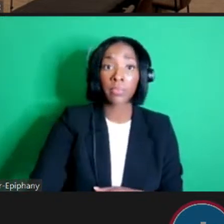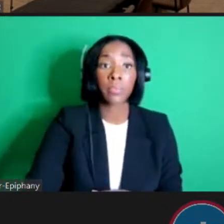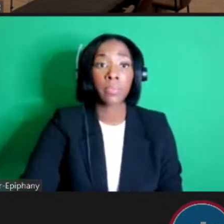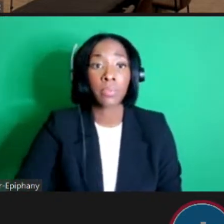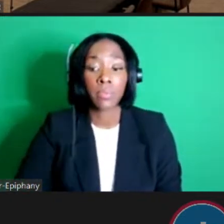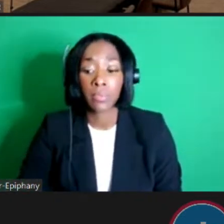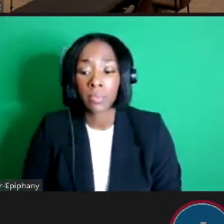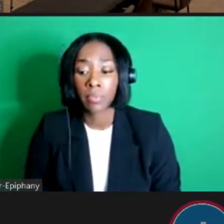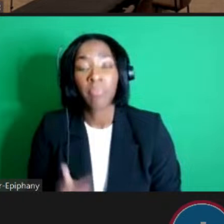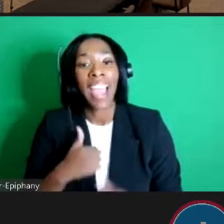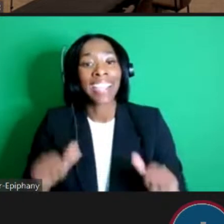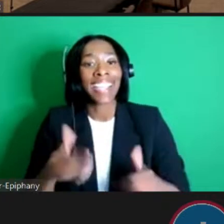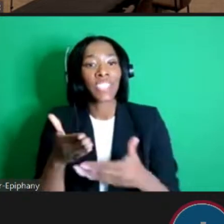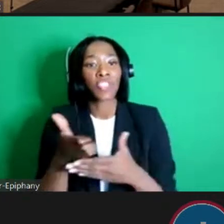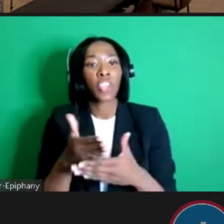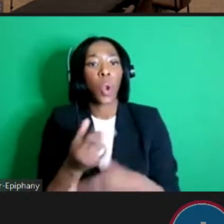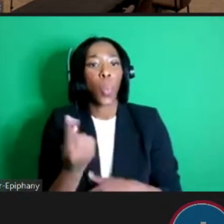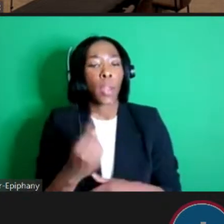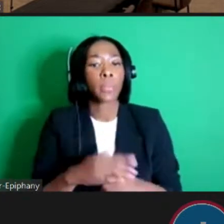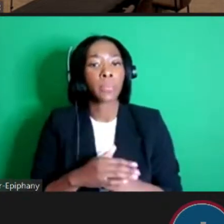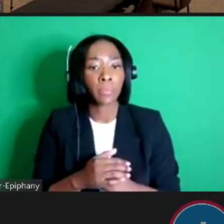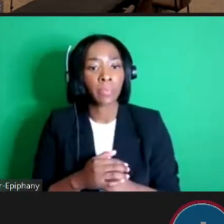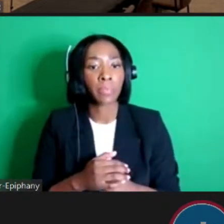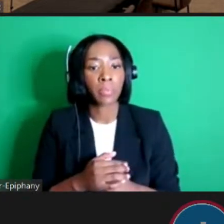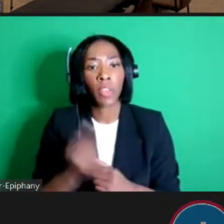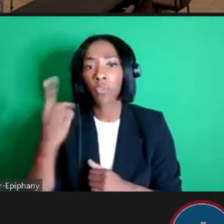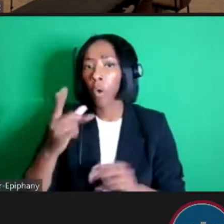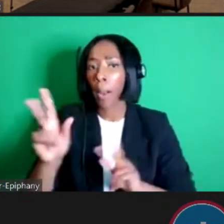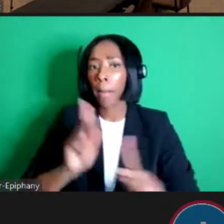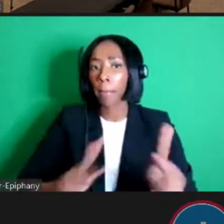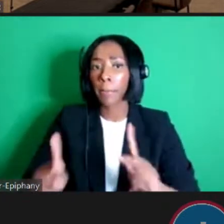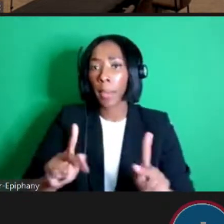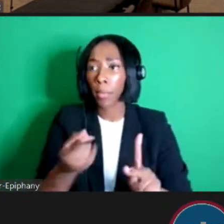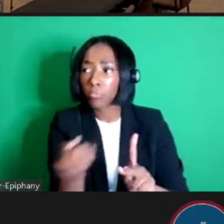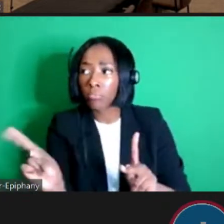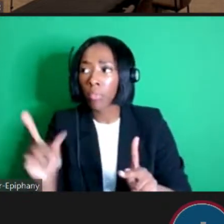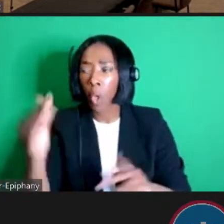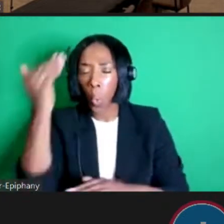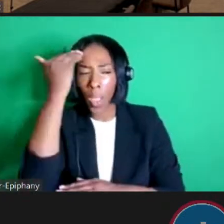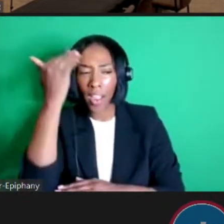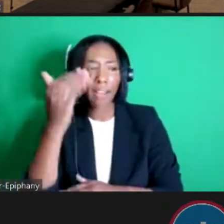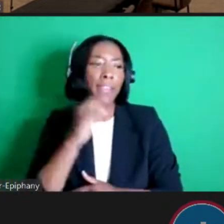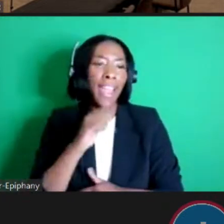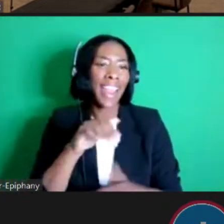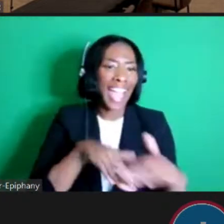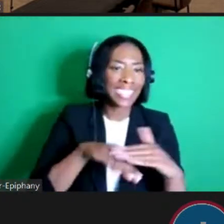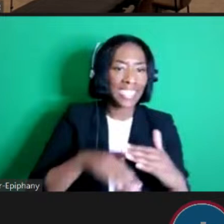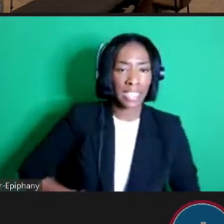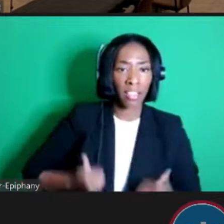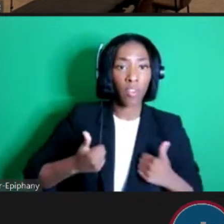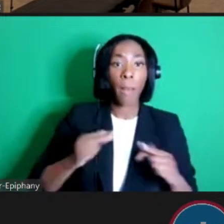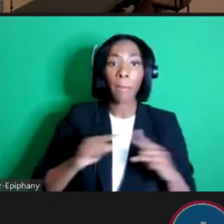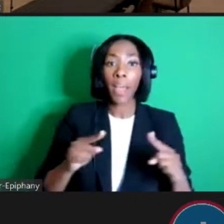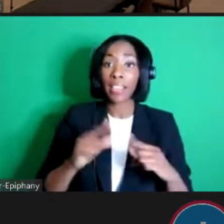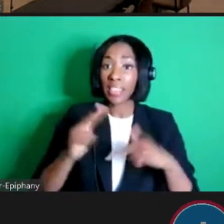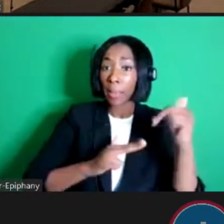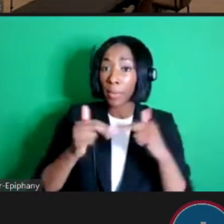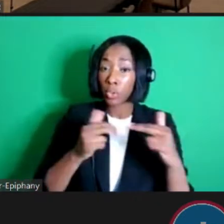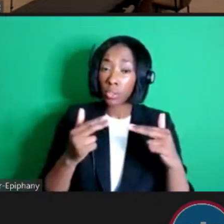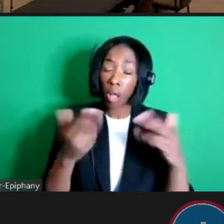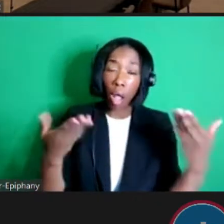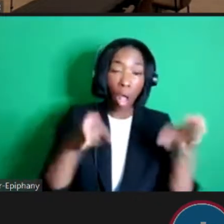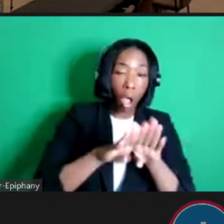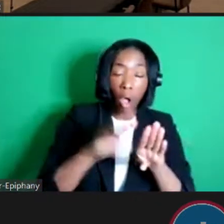I guess I can share one, just for folks who are aware, like maybe not like Access Living. Our building was closed for several months due to